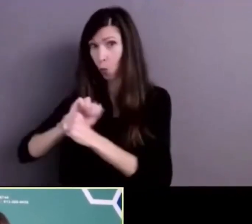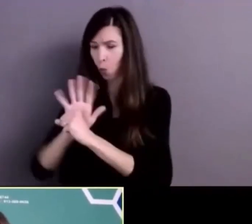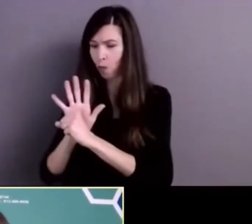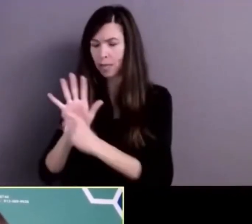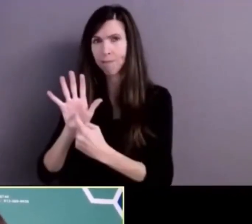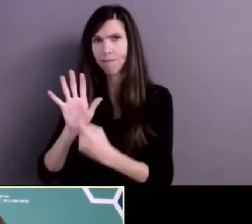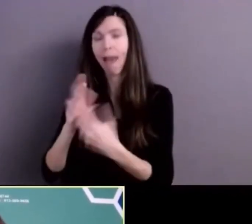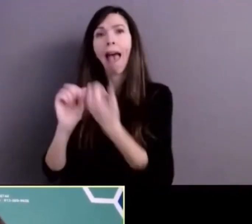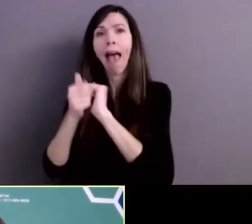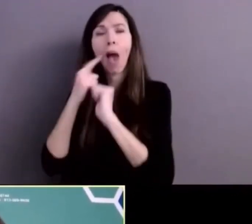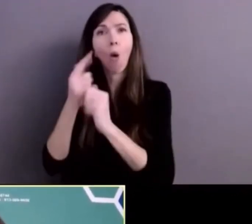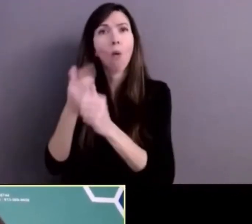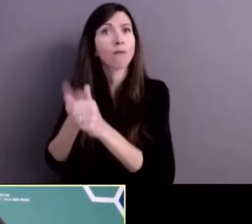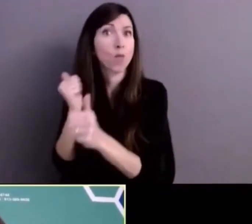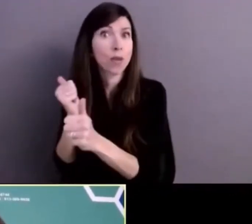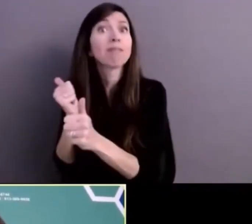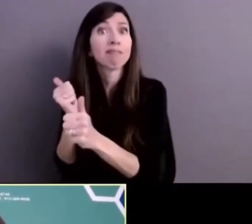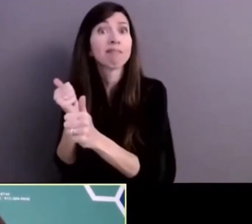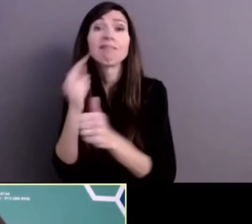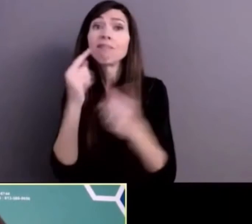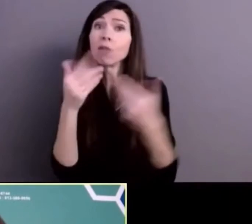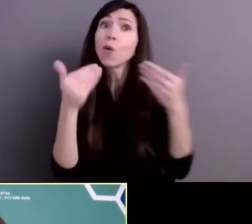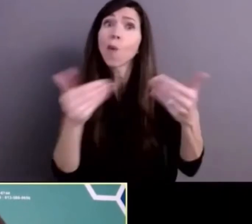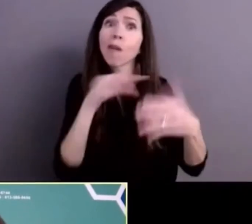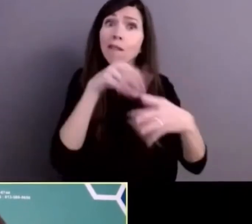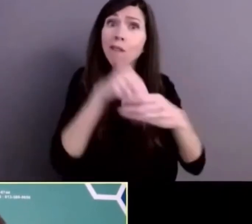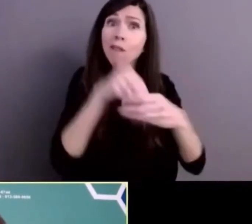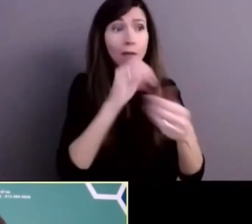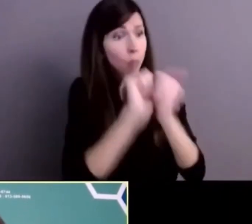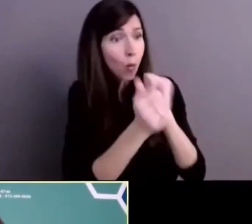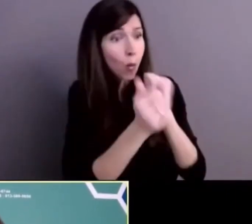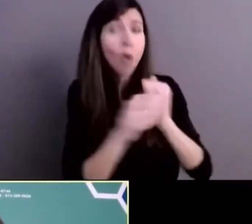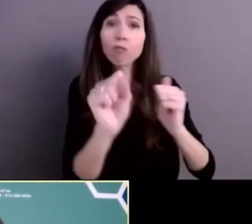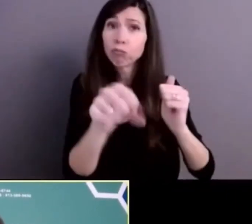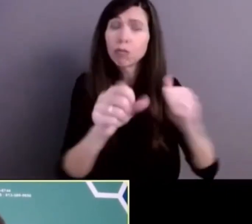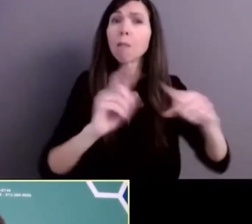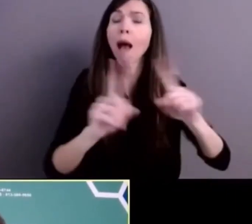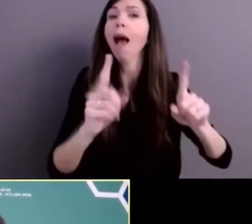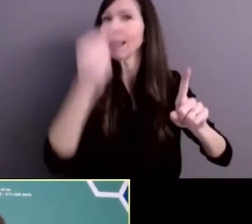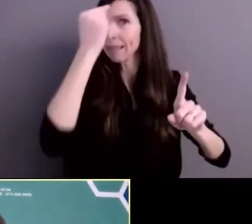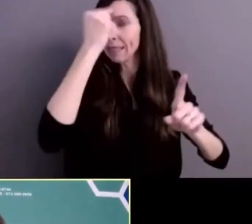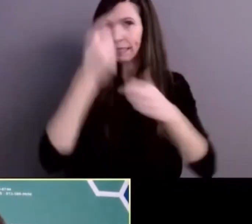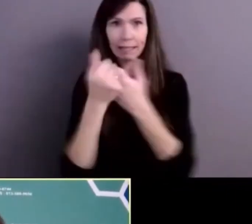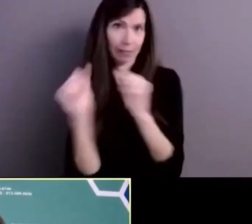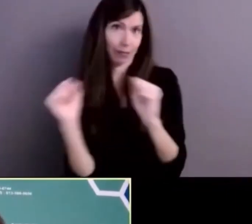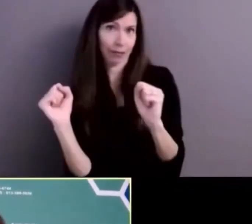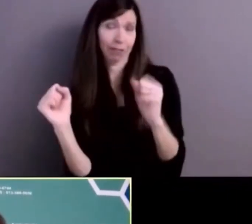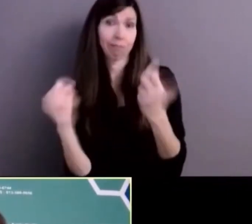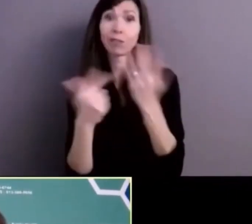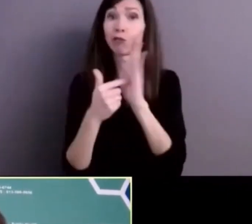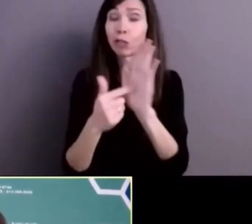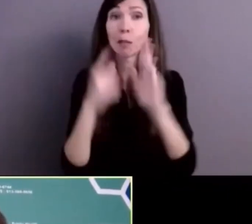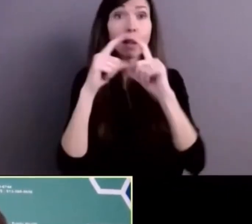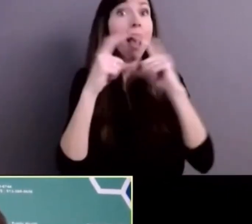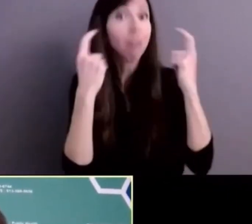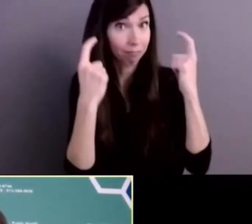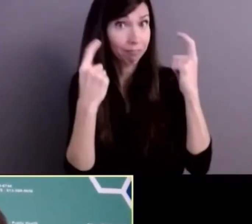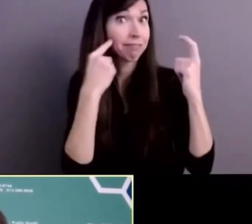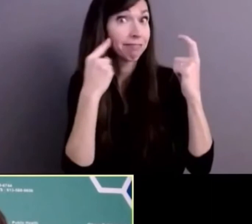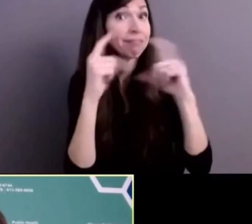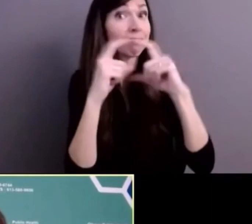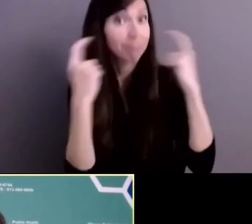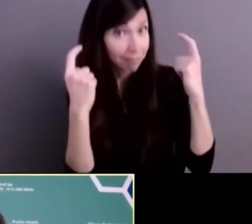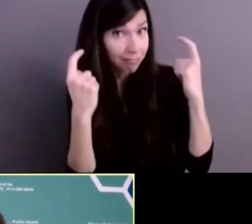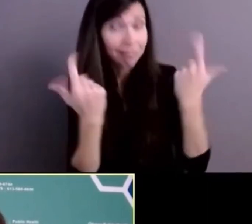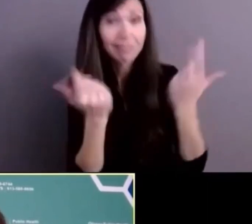to protect ourselves while participating in organized team sports. By wearing a mask, isolating from others when you're